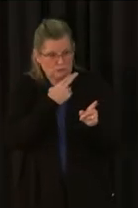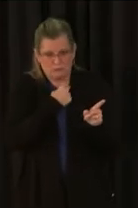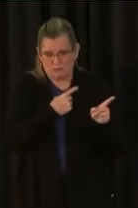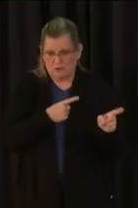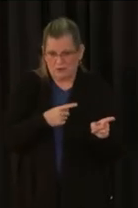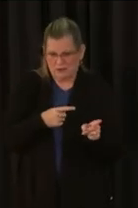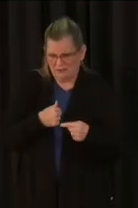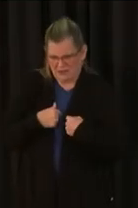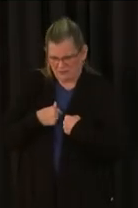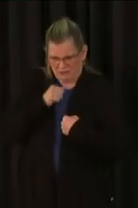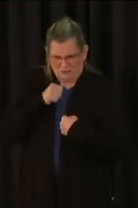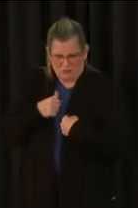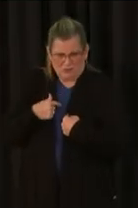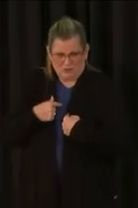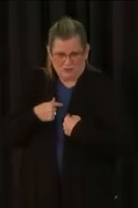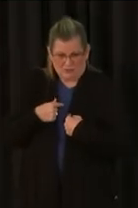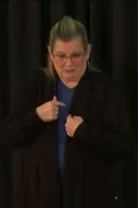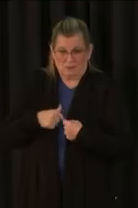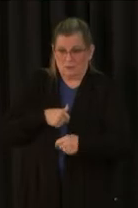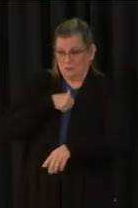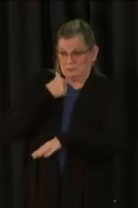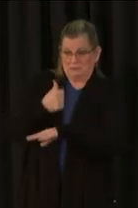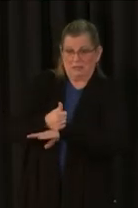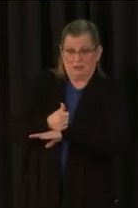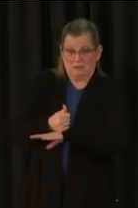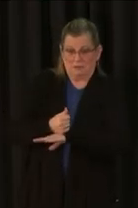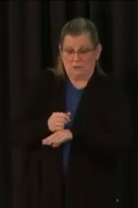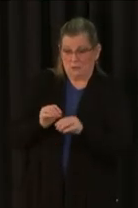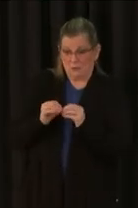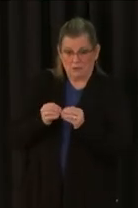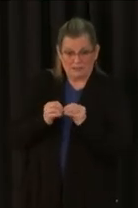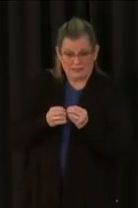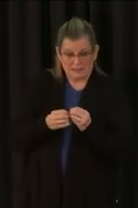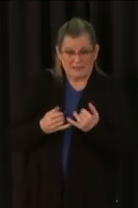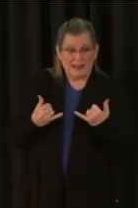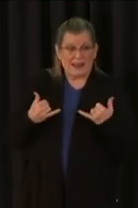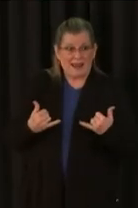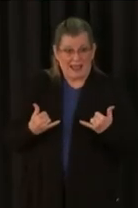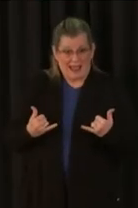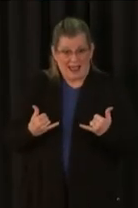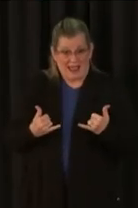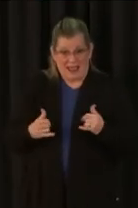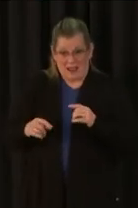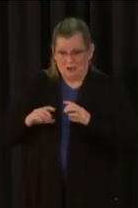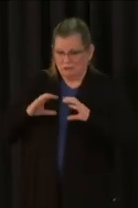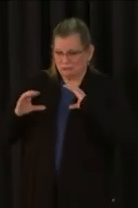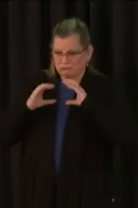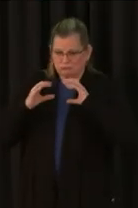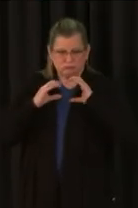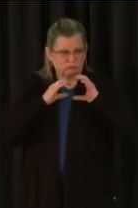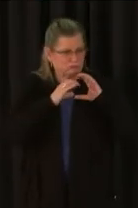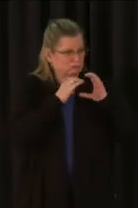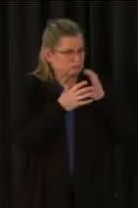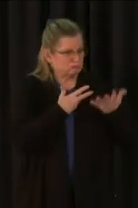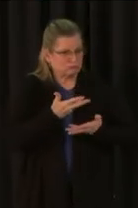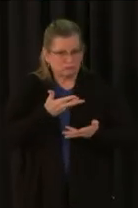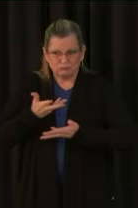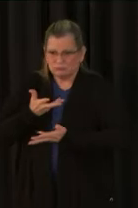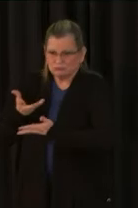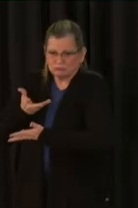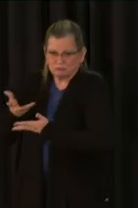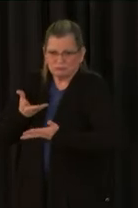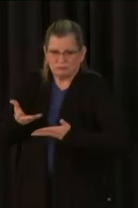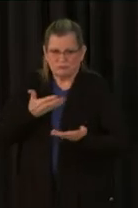So we were really tried to form an organization locally that could really help support and advocate for